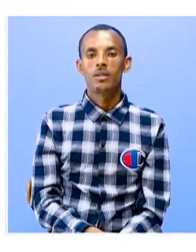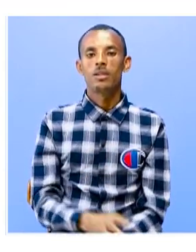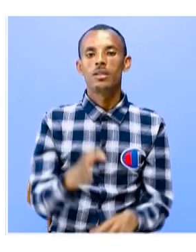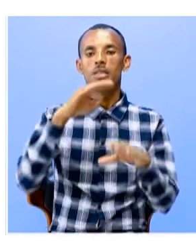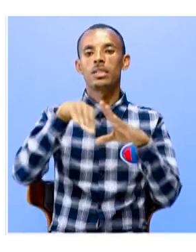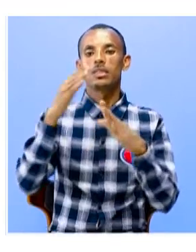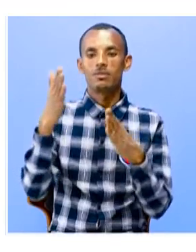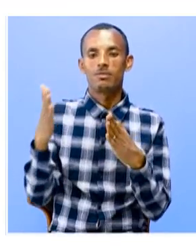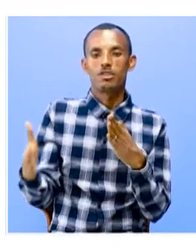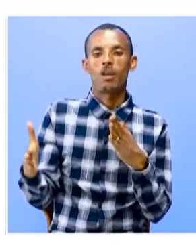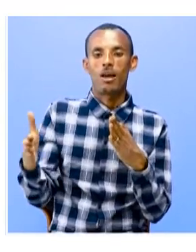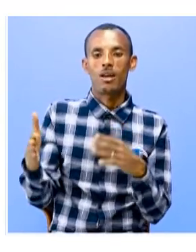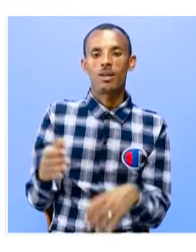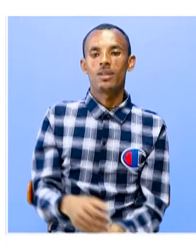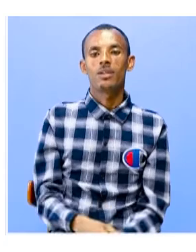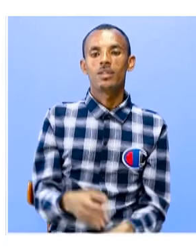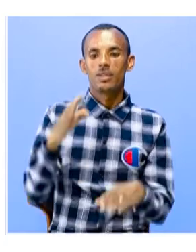inside